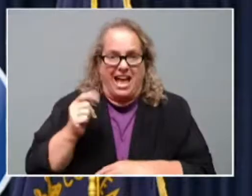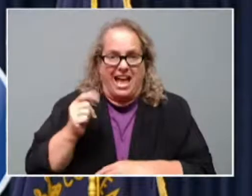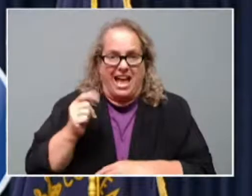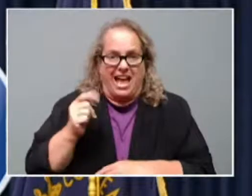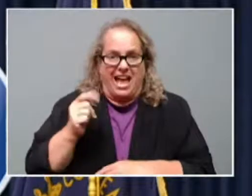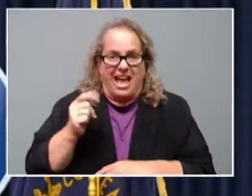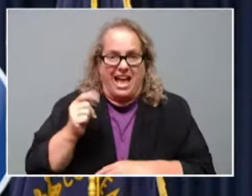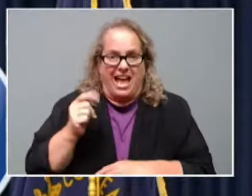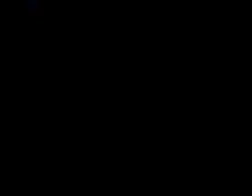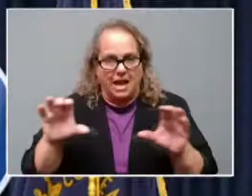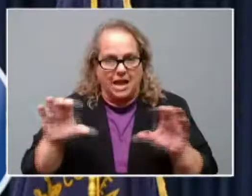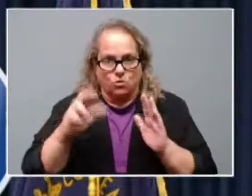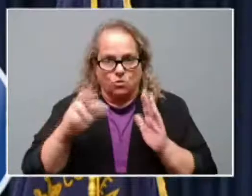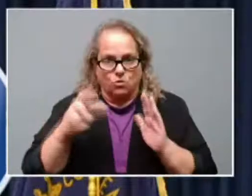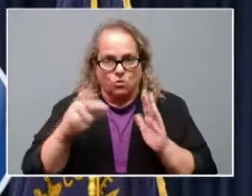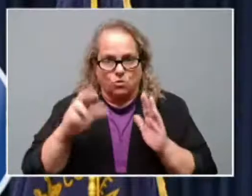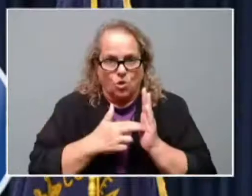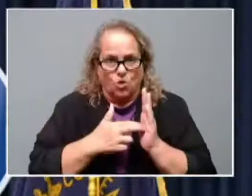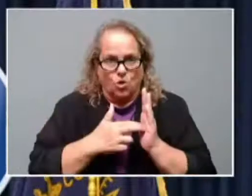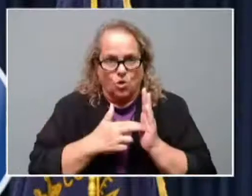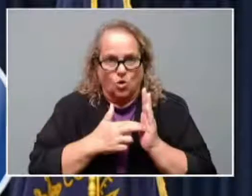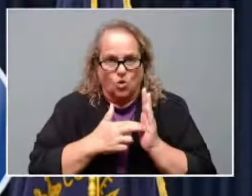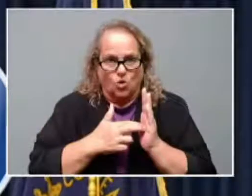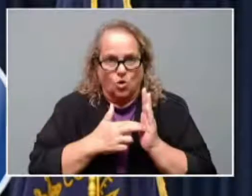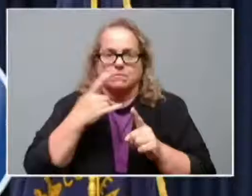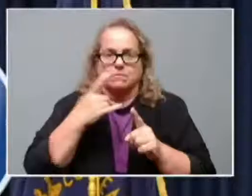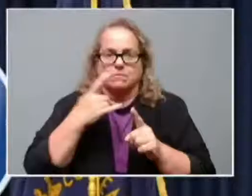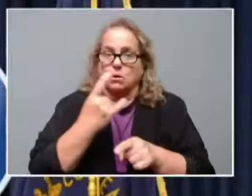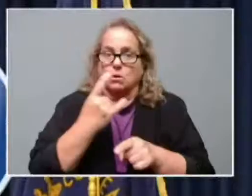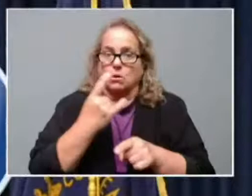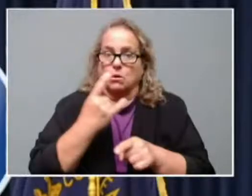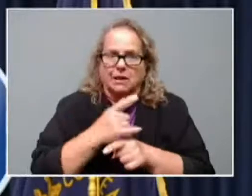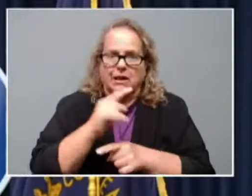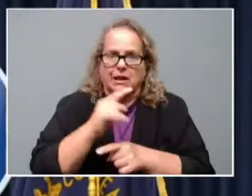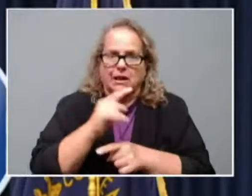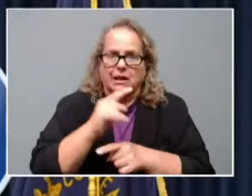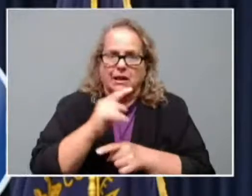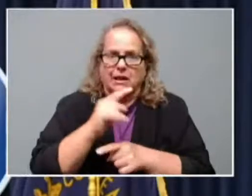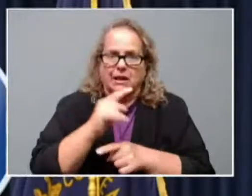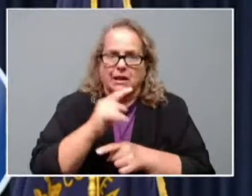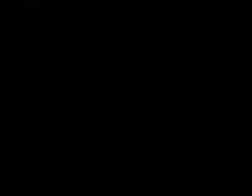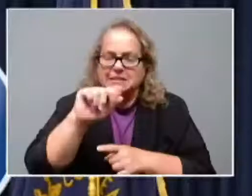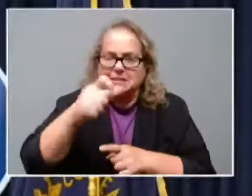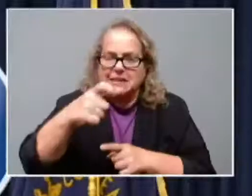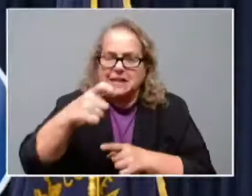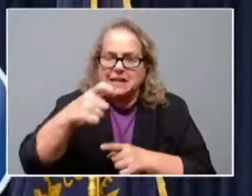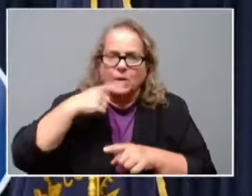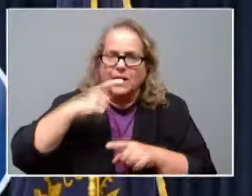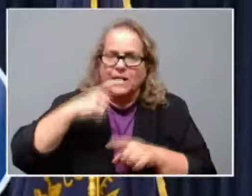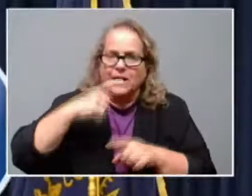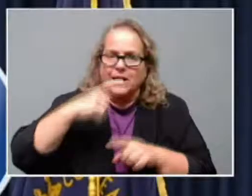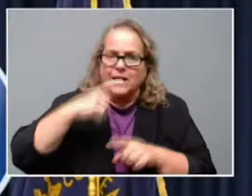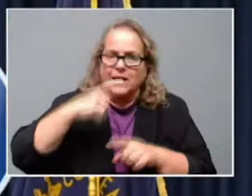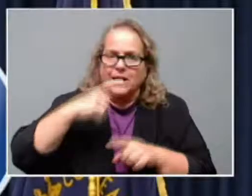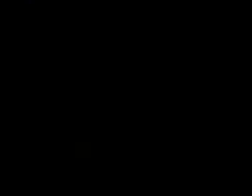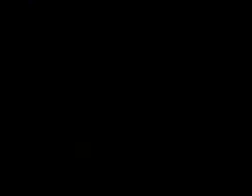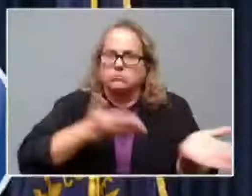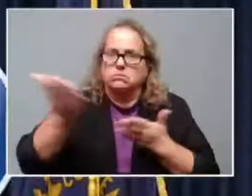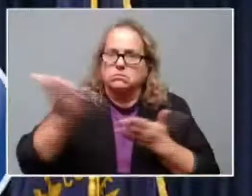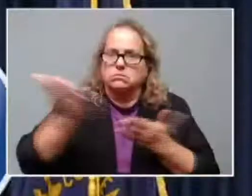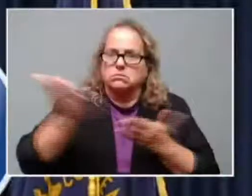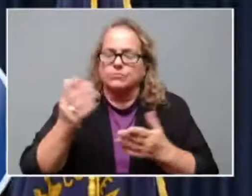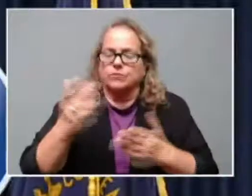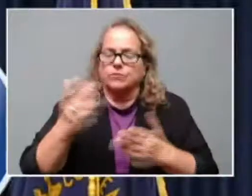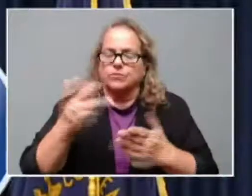were retaliatory. They were hitting bourbon harder than anywhere else because we can't move production offshore like other companies were going to be able to